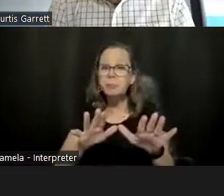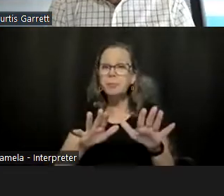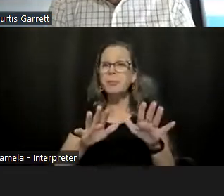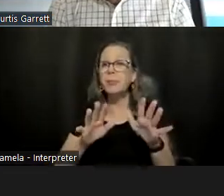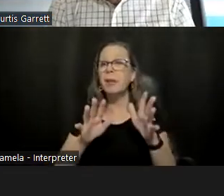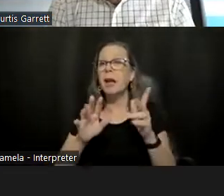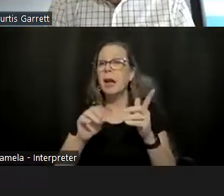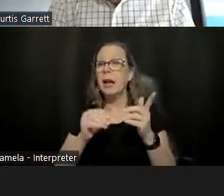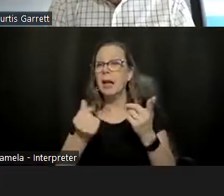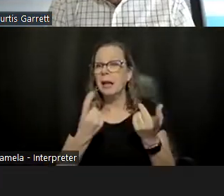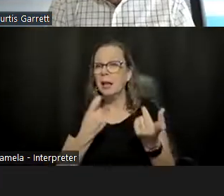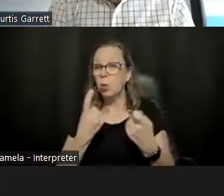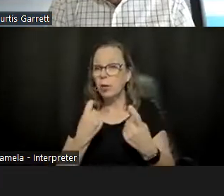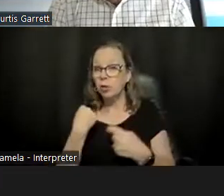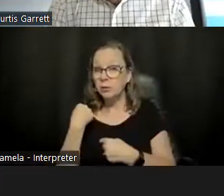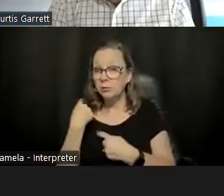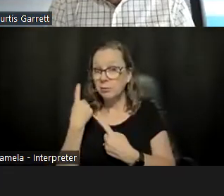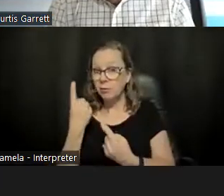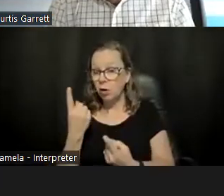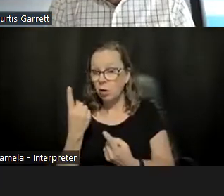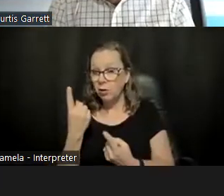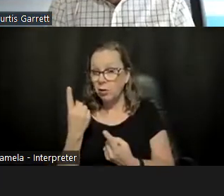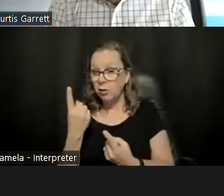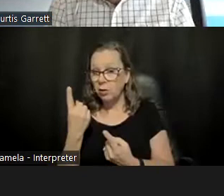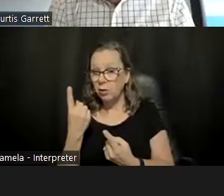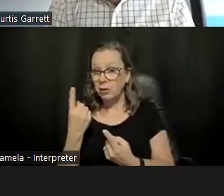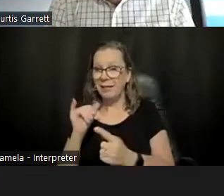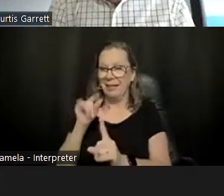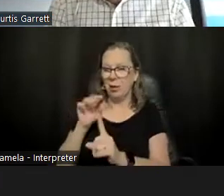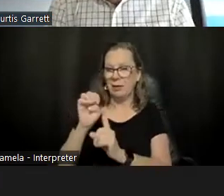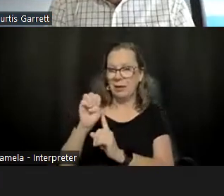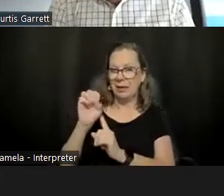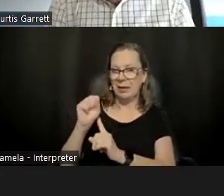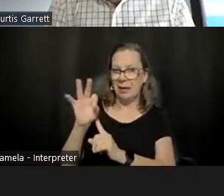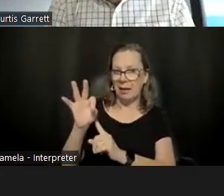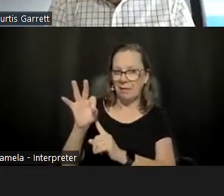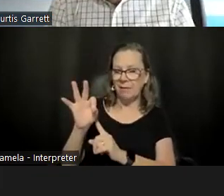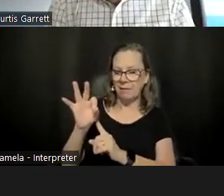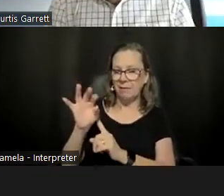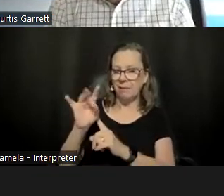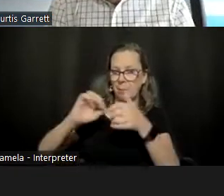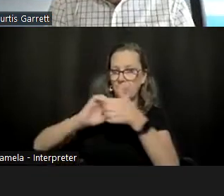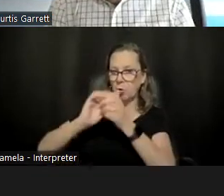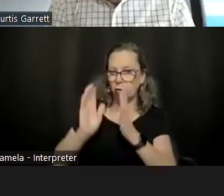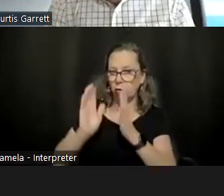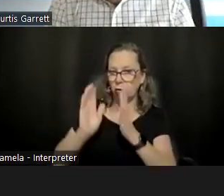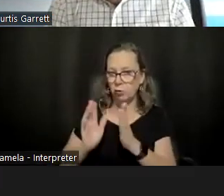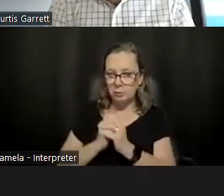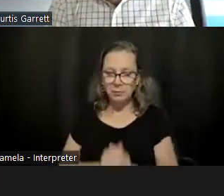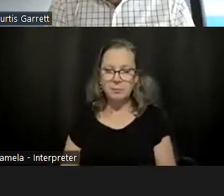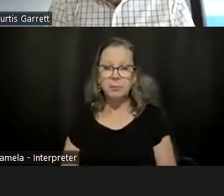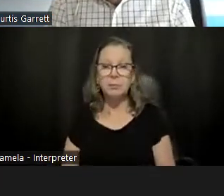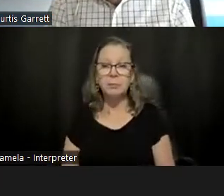any questions so far? And that was our ESF 8 partners.